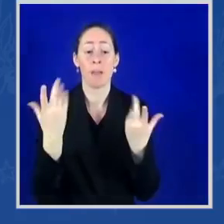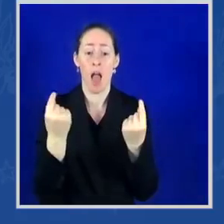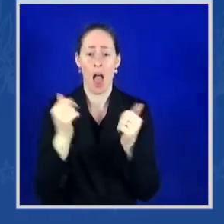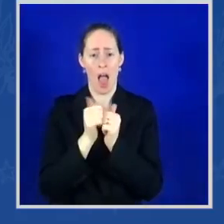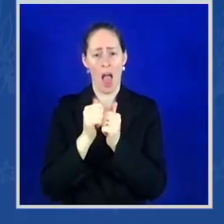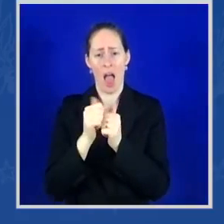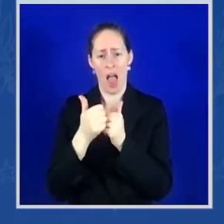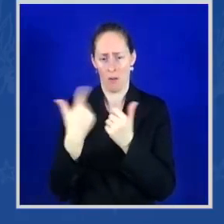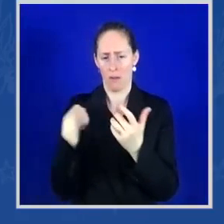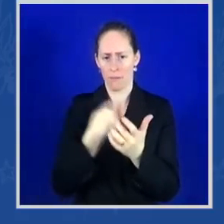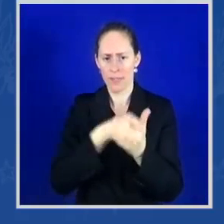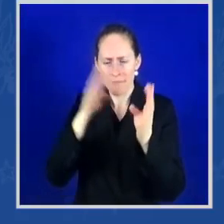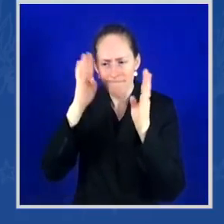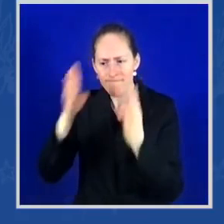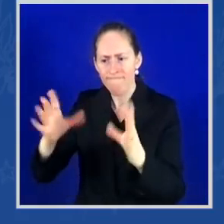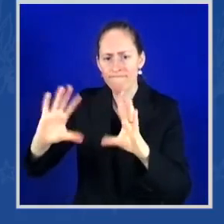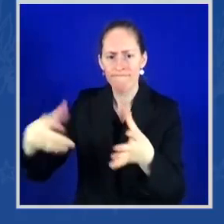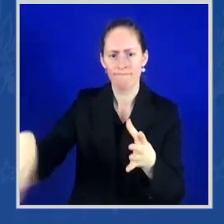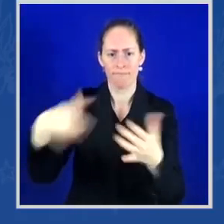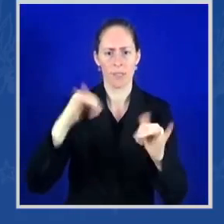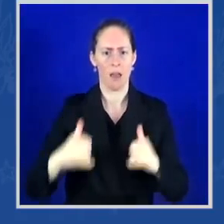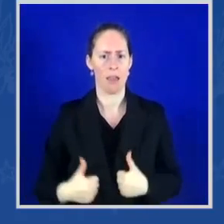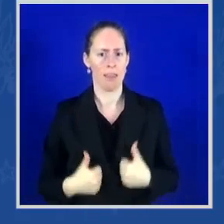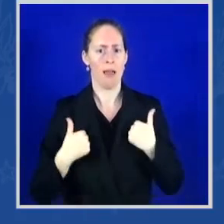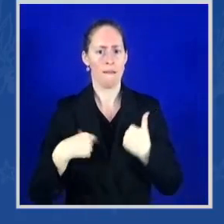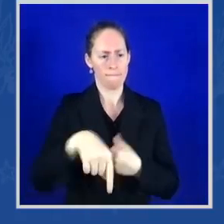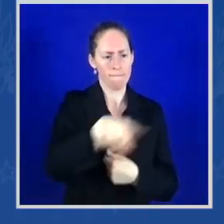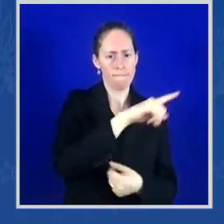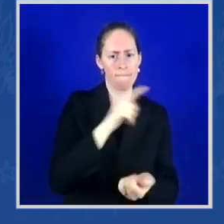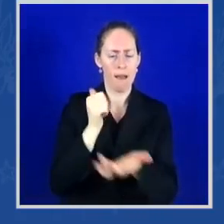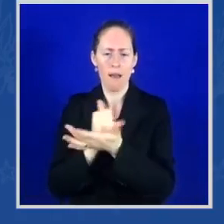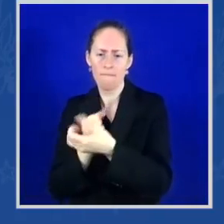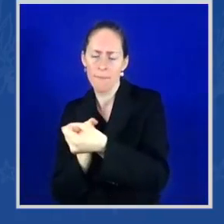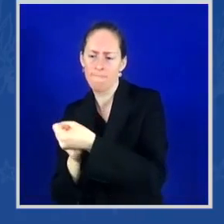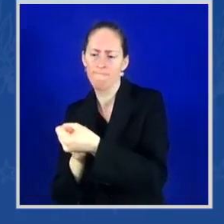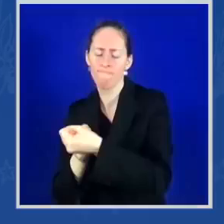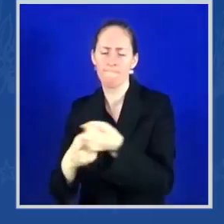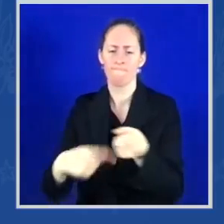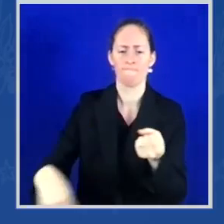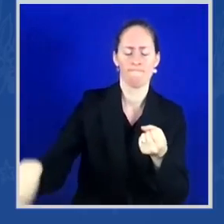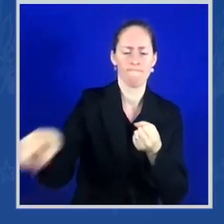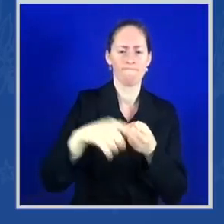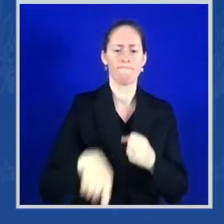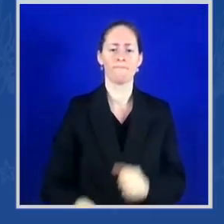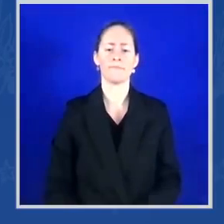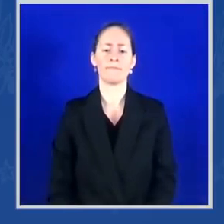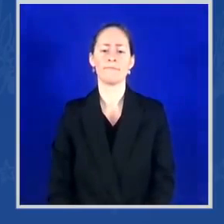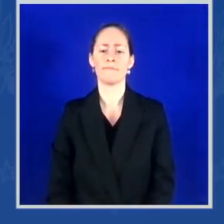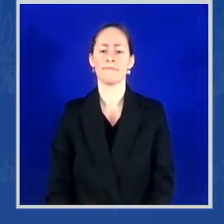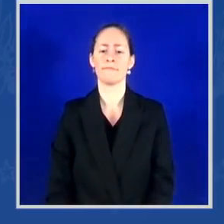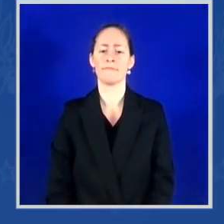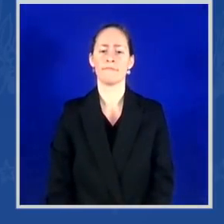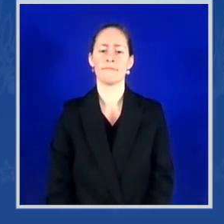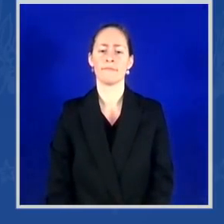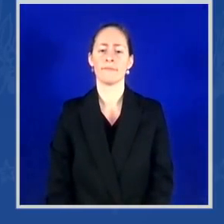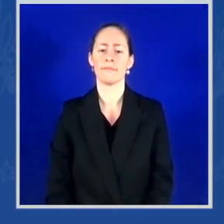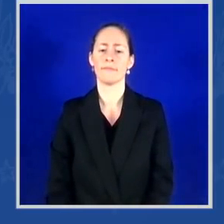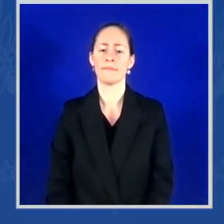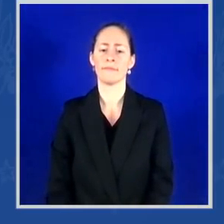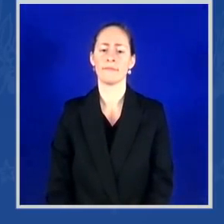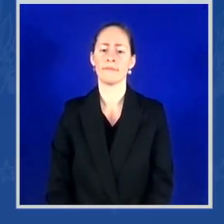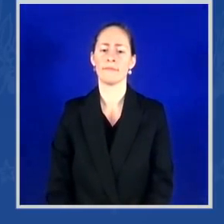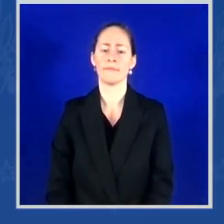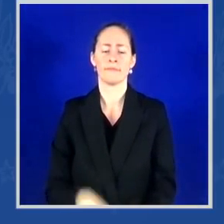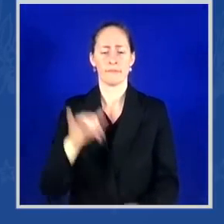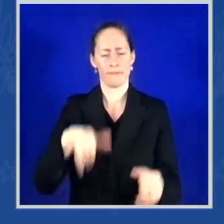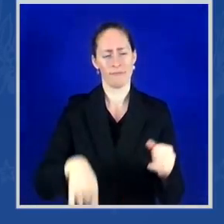done over this past year. I think it's so fitting that one of the first large events without